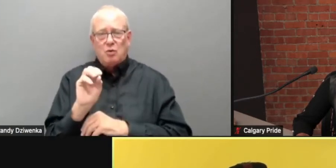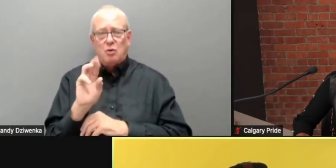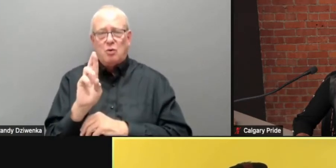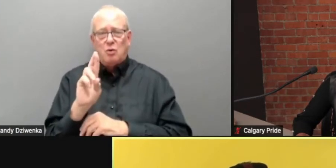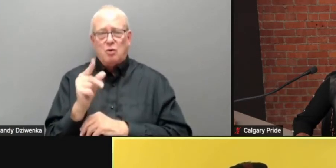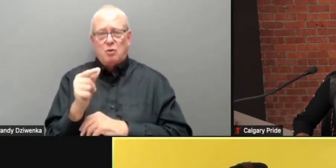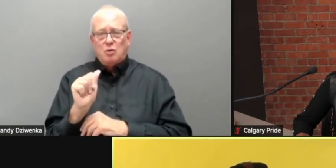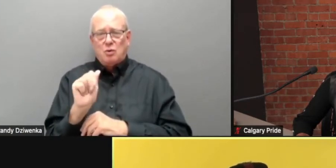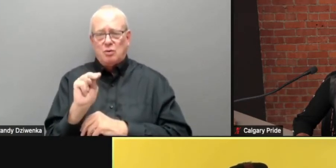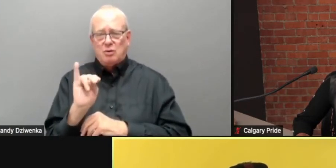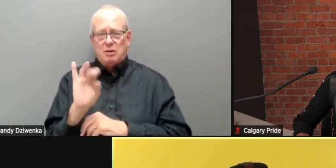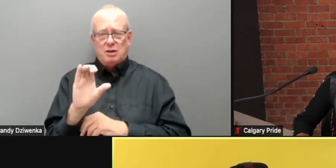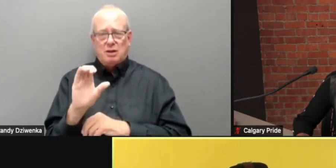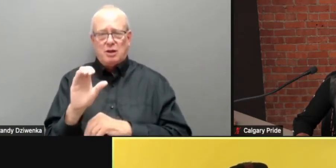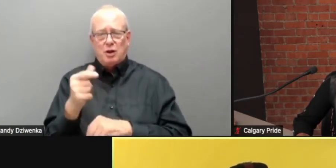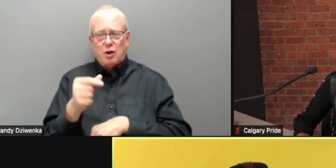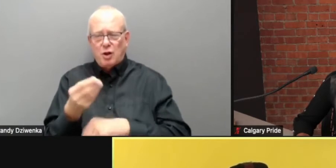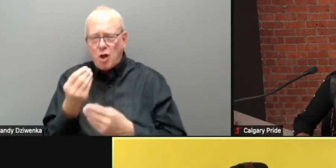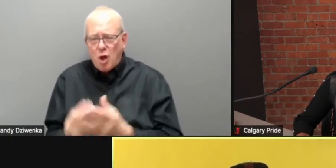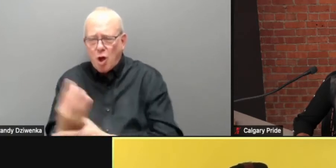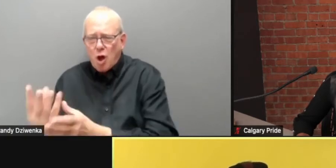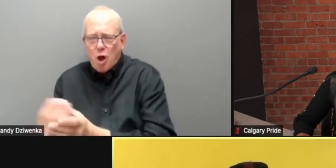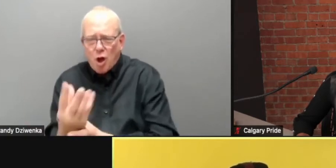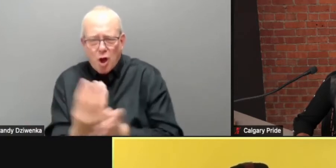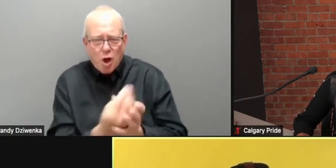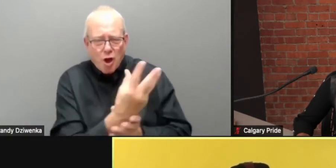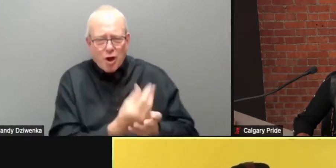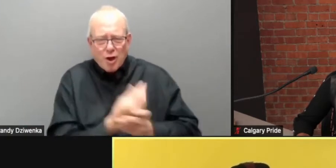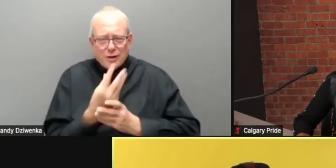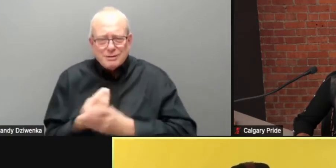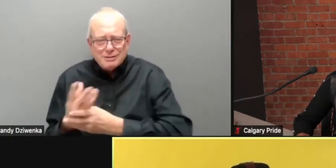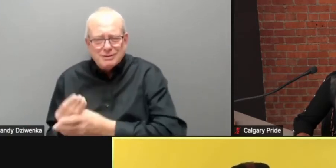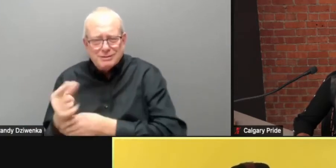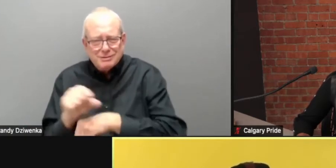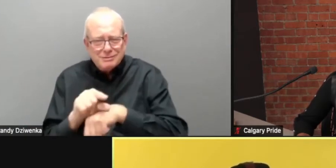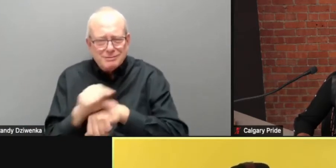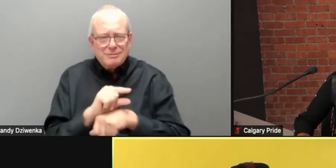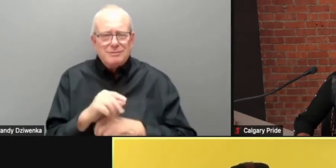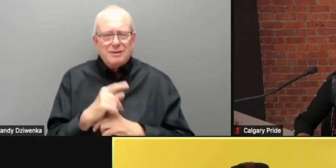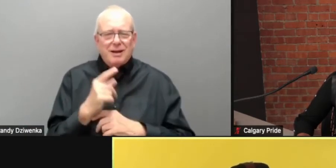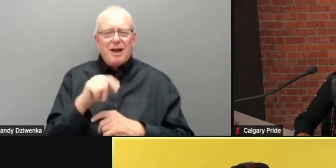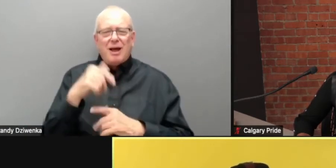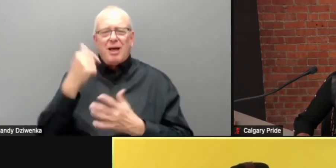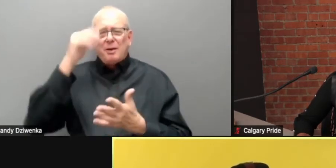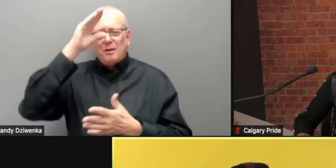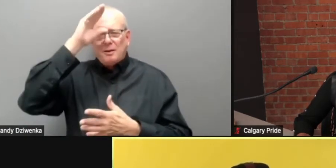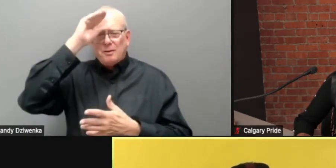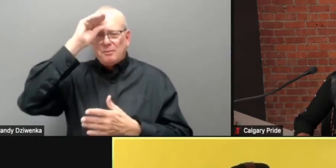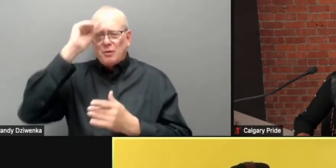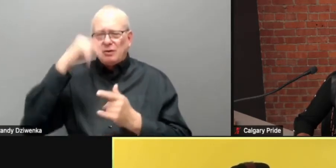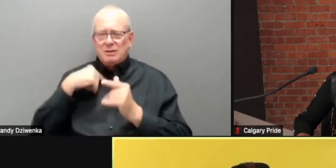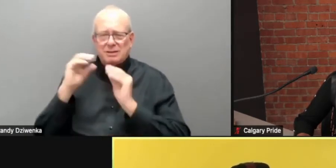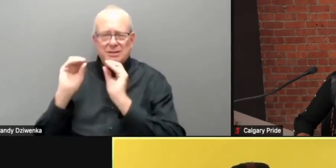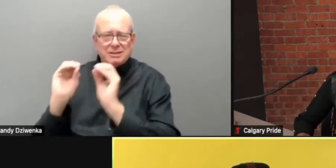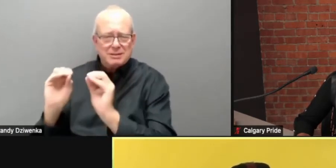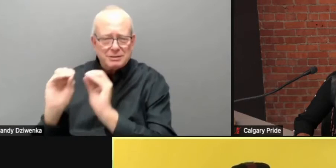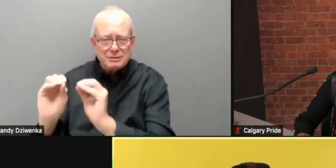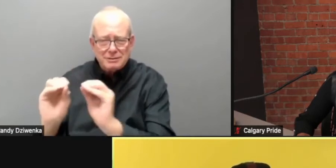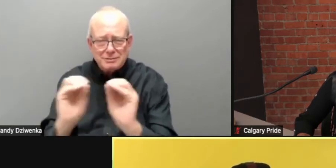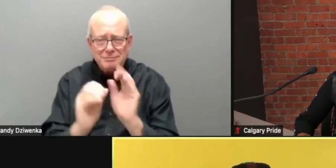Kolkata. He's developing his skills of tailoring. I have another boy who wants to become an